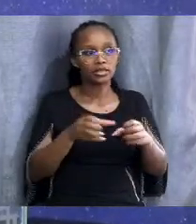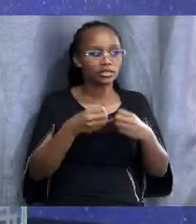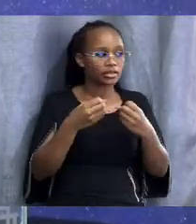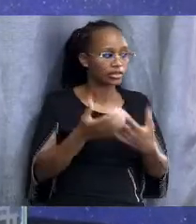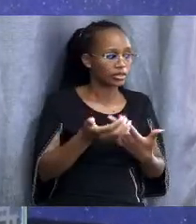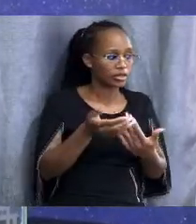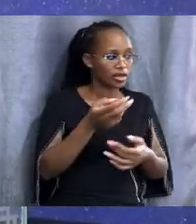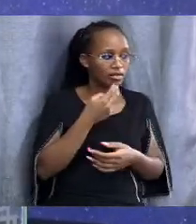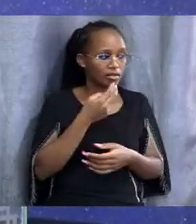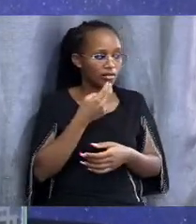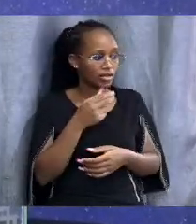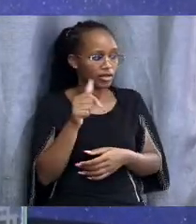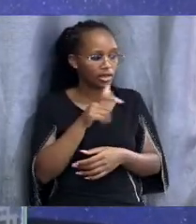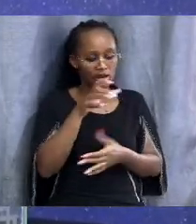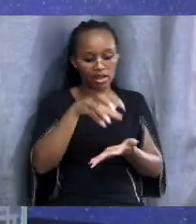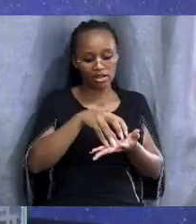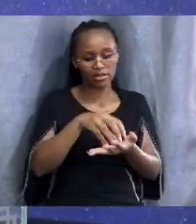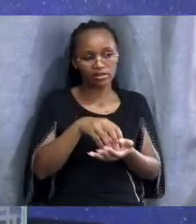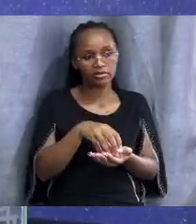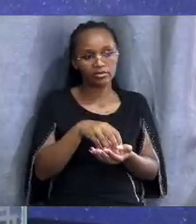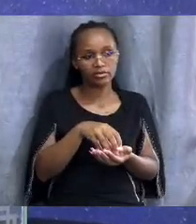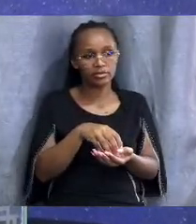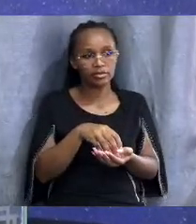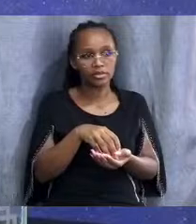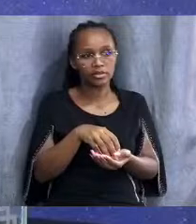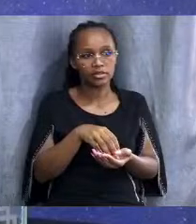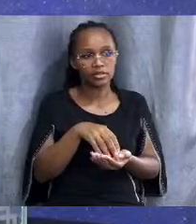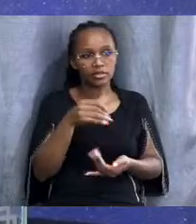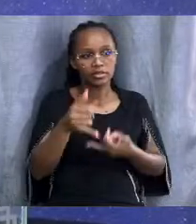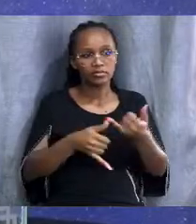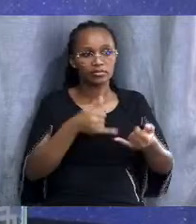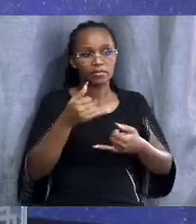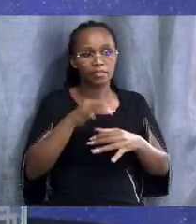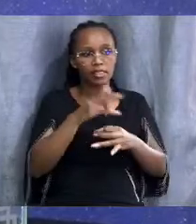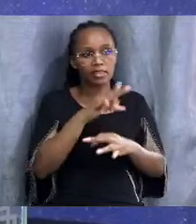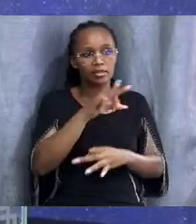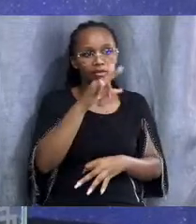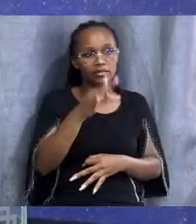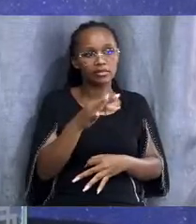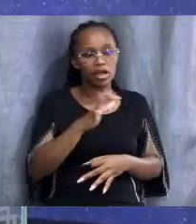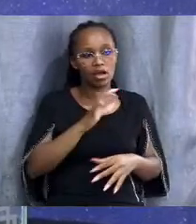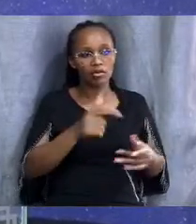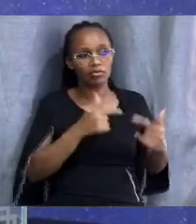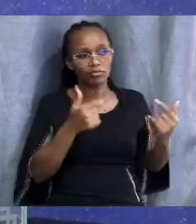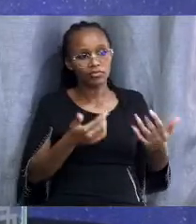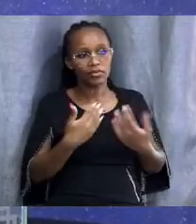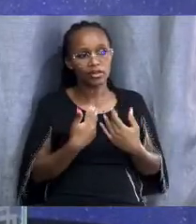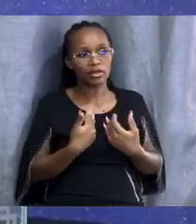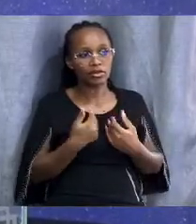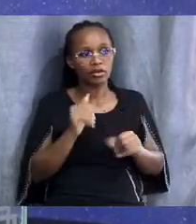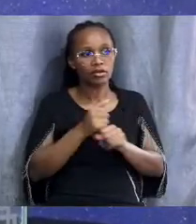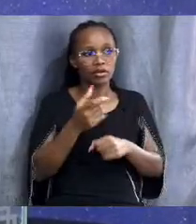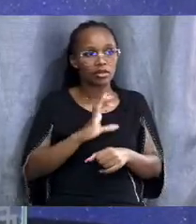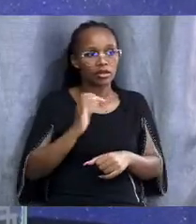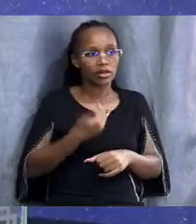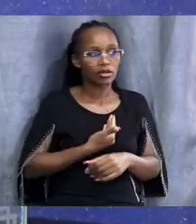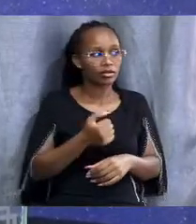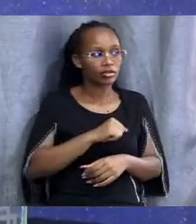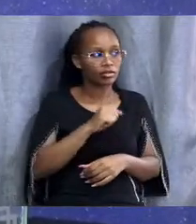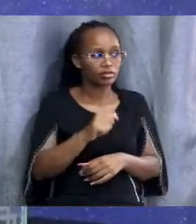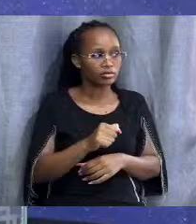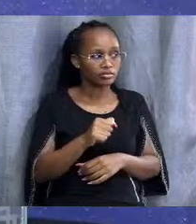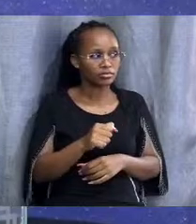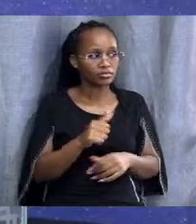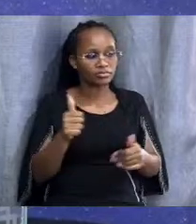laughter to any situation. His joyful spirit lifted our hearts and made our school a